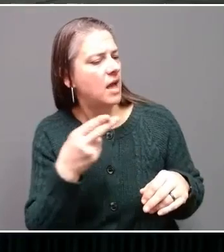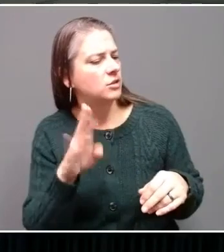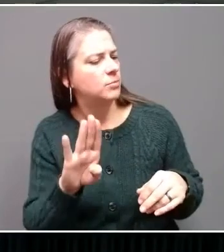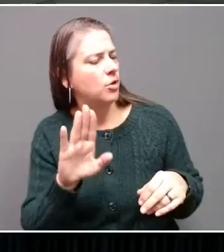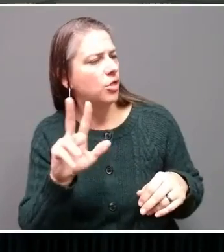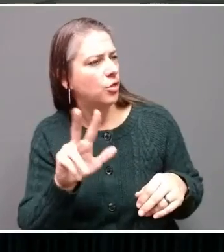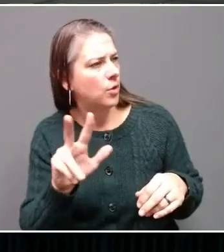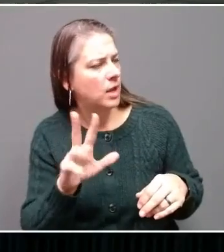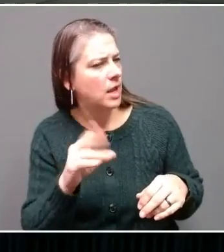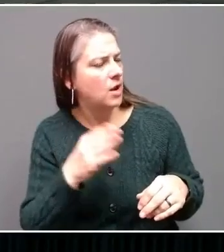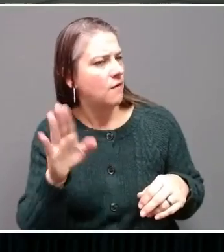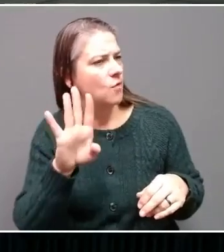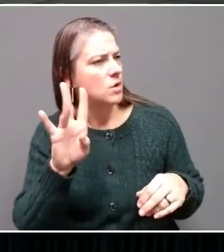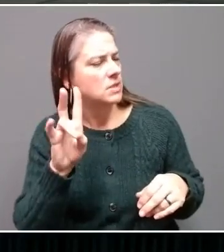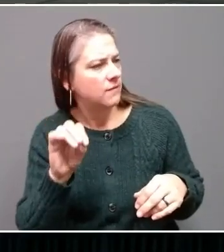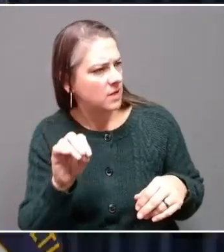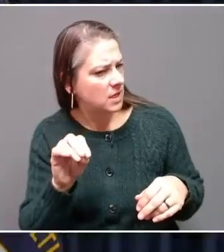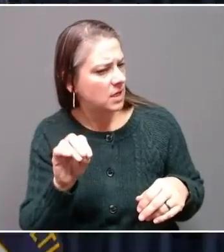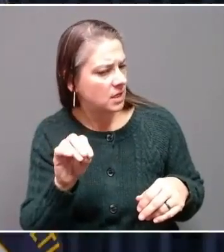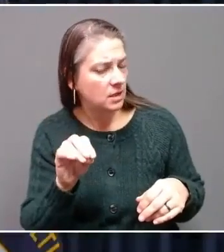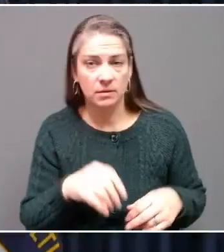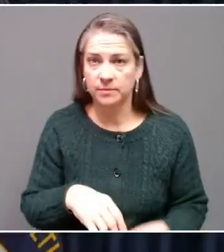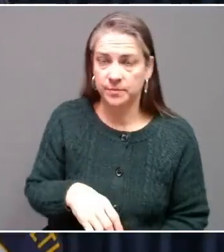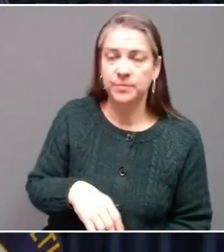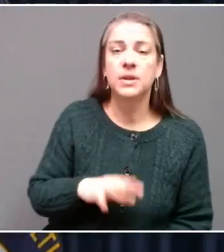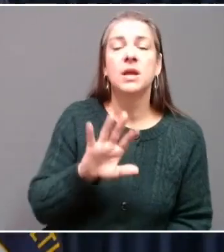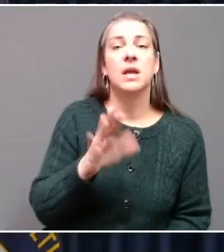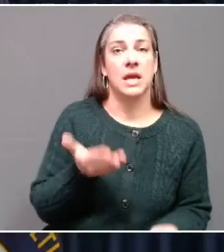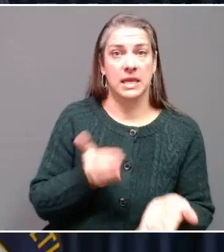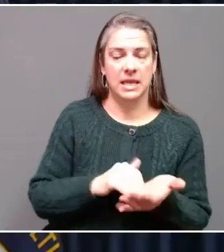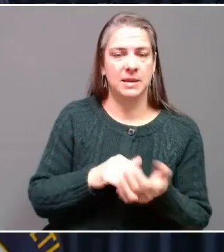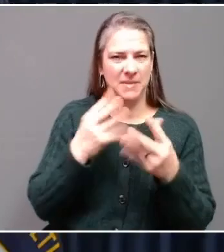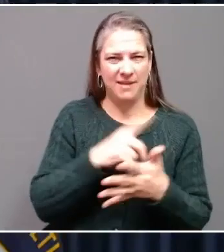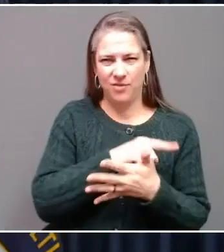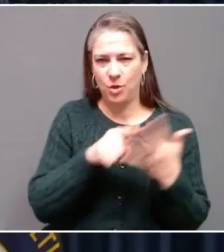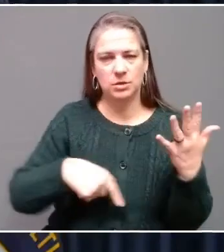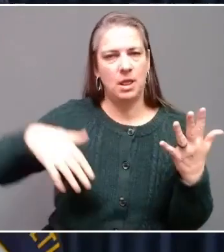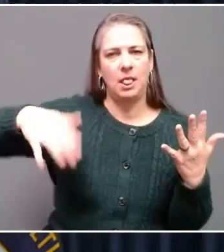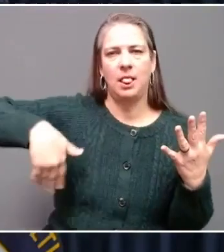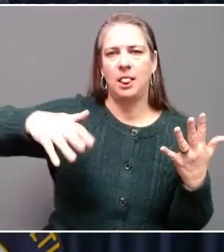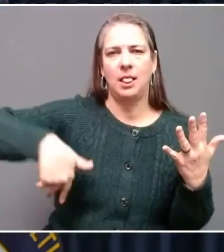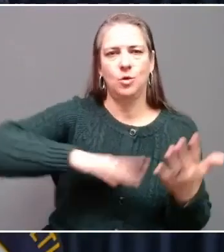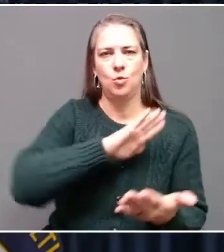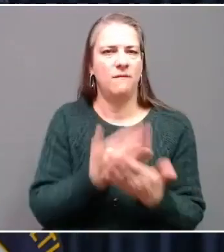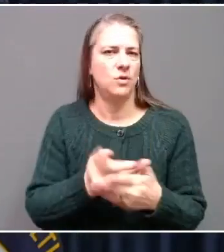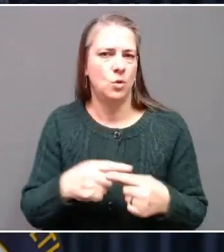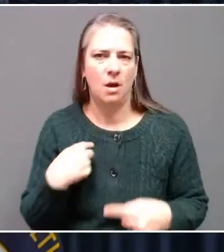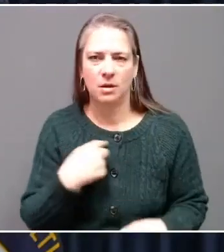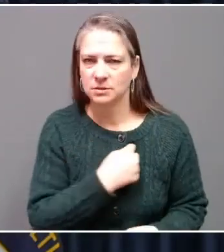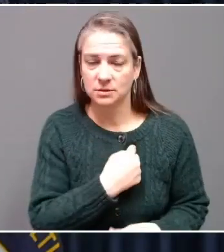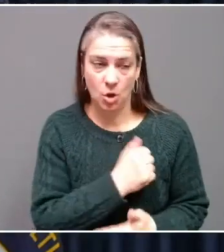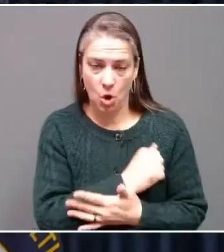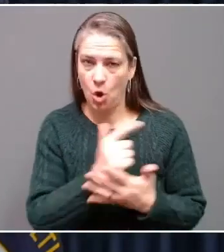Bill 470? So again, many of those haven't made their way to us. All of them are not